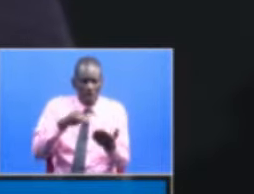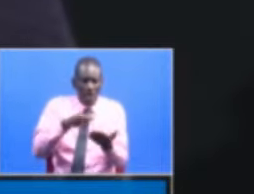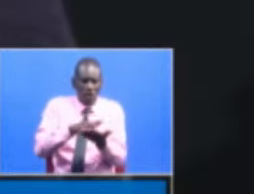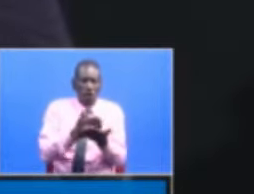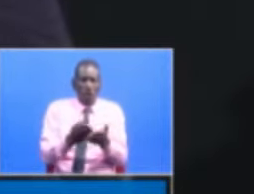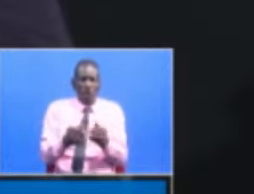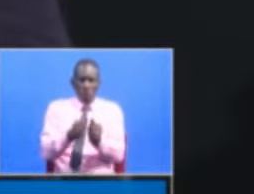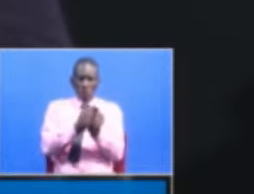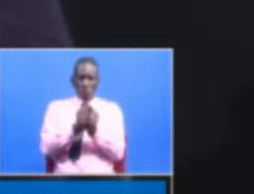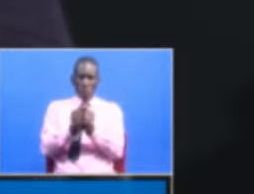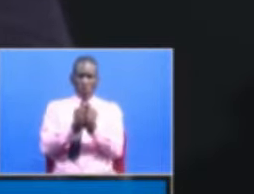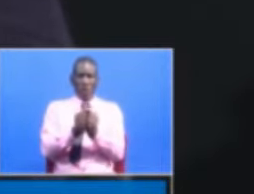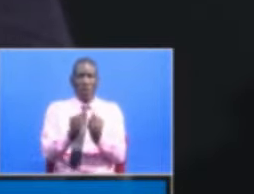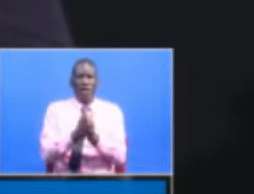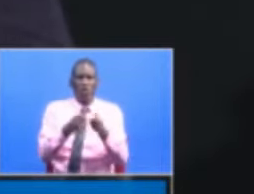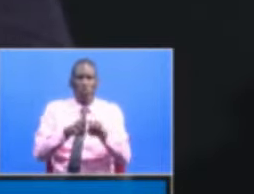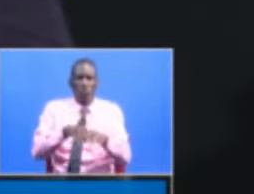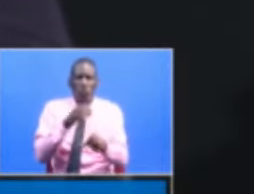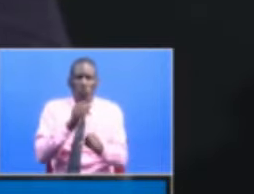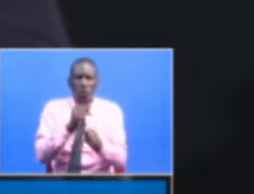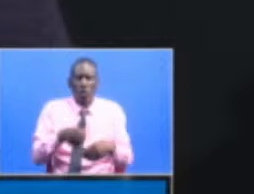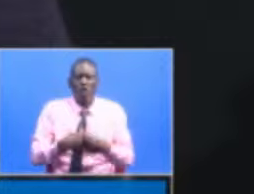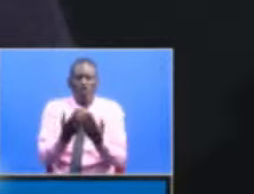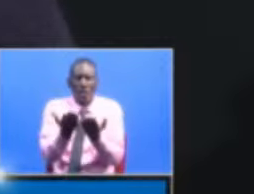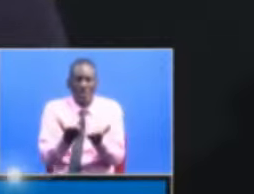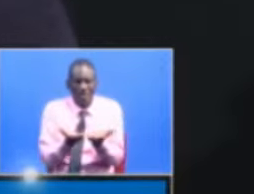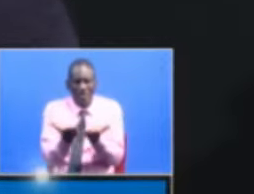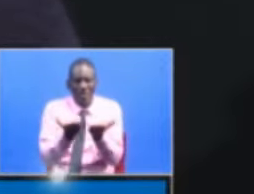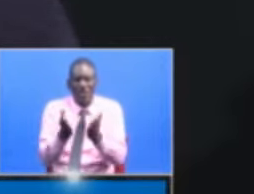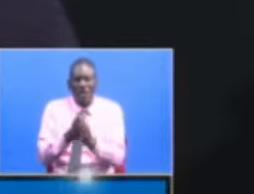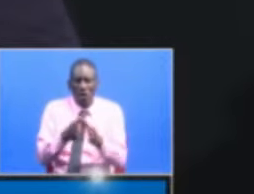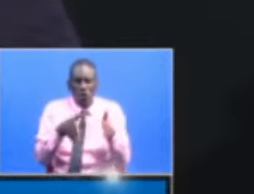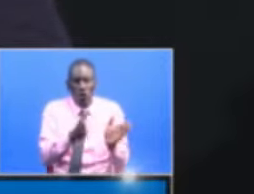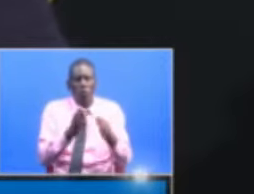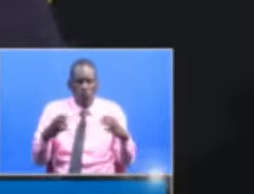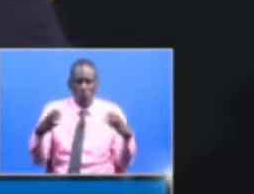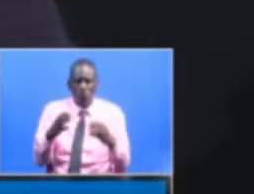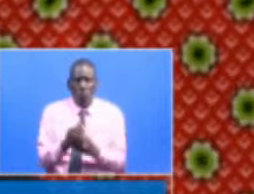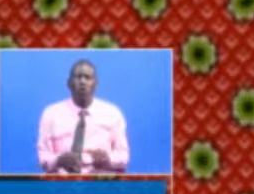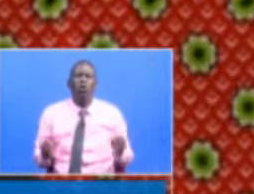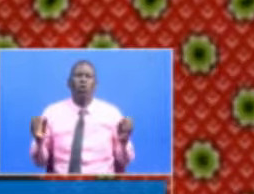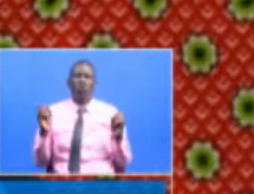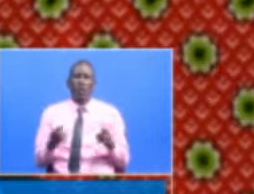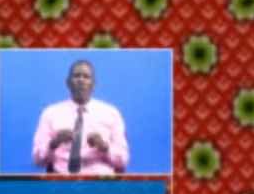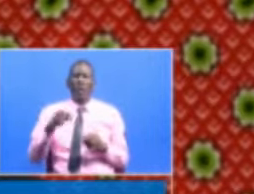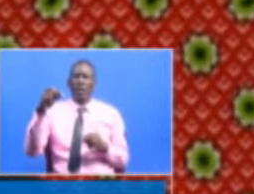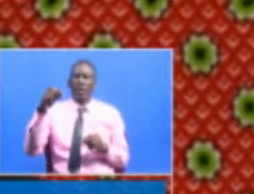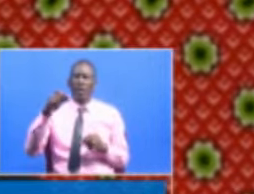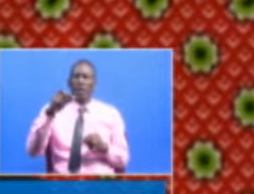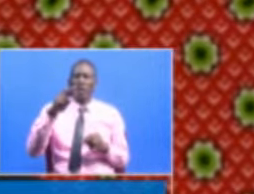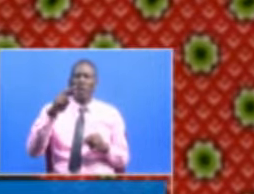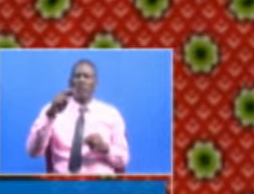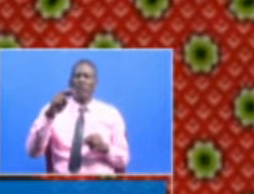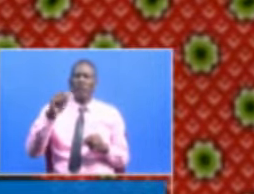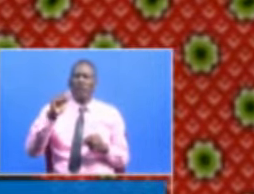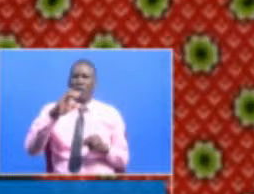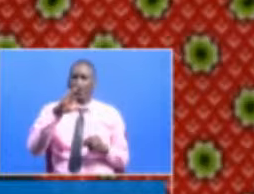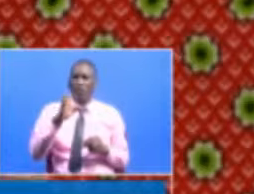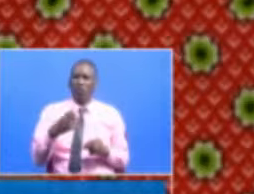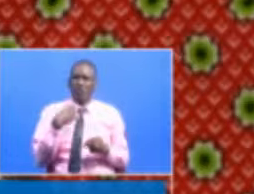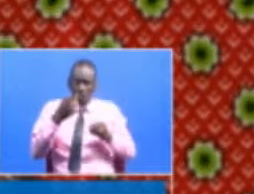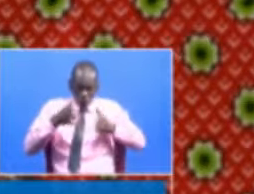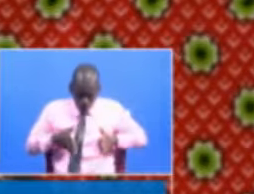co-implementation, and doing, provision of services and opportunities for the communities. Okay. Grace, you mentioned to me that you were born and